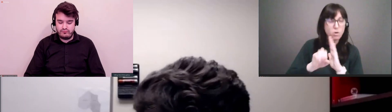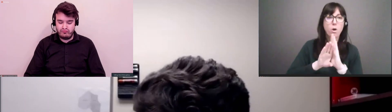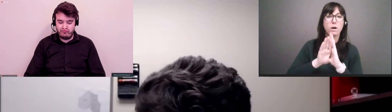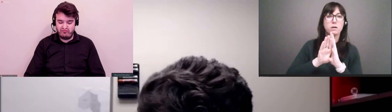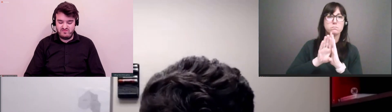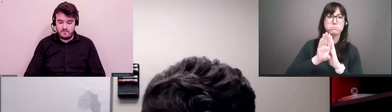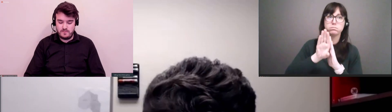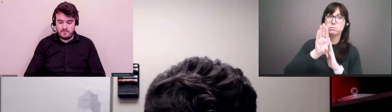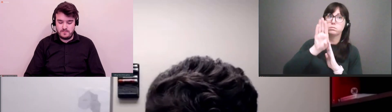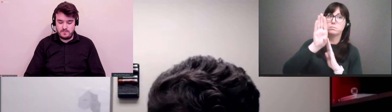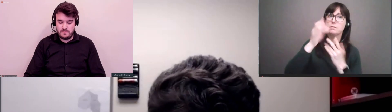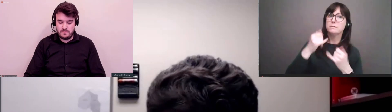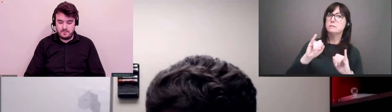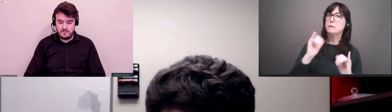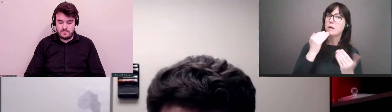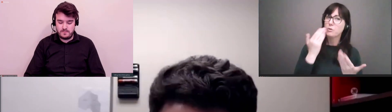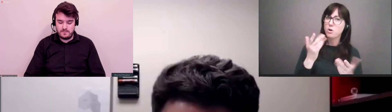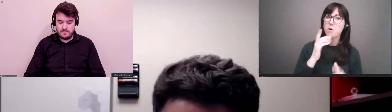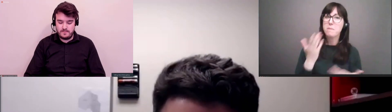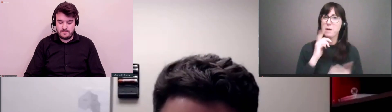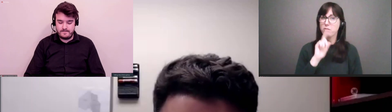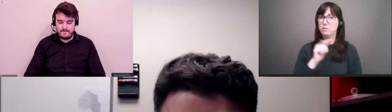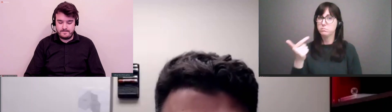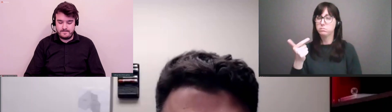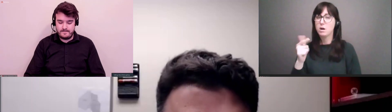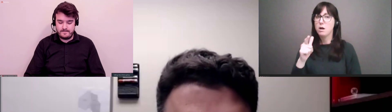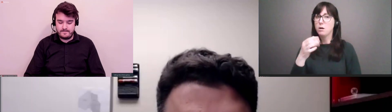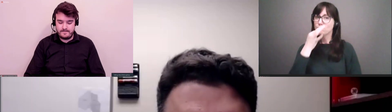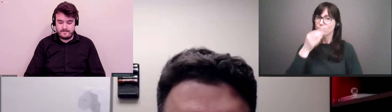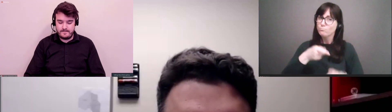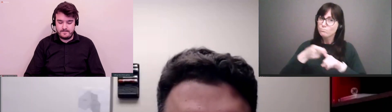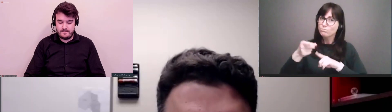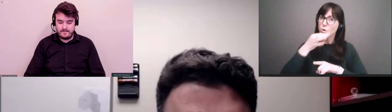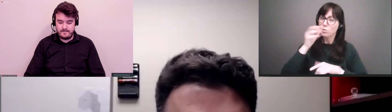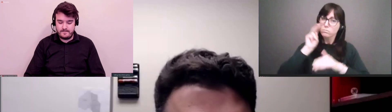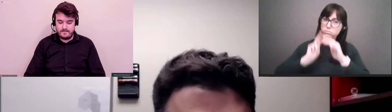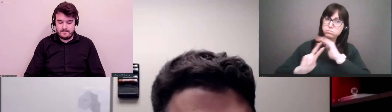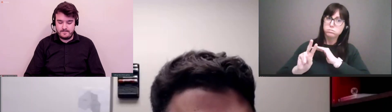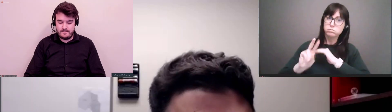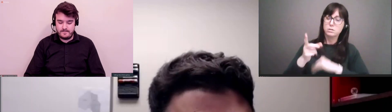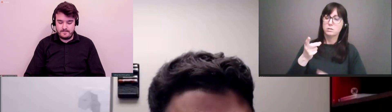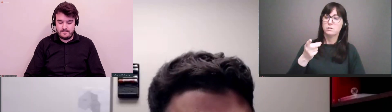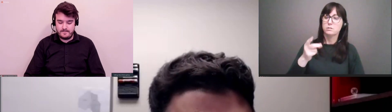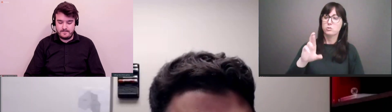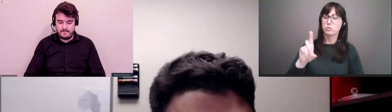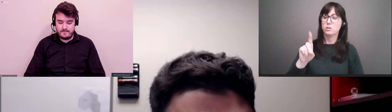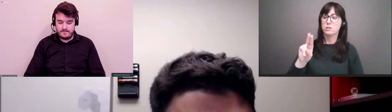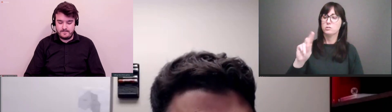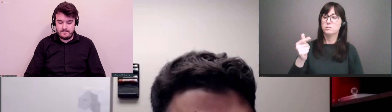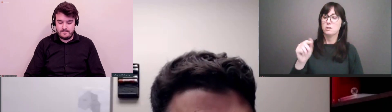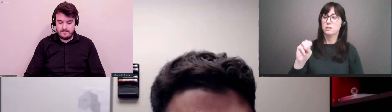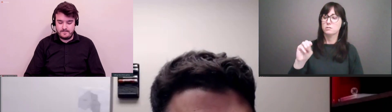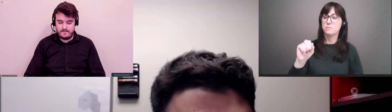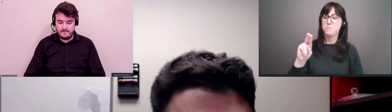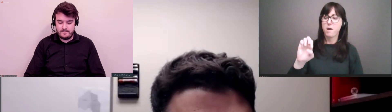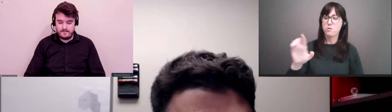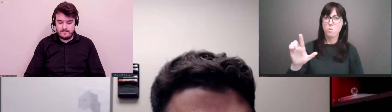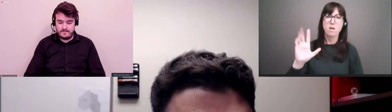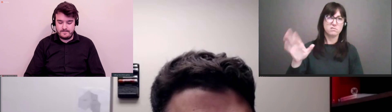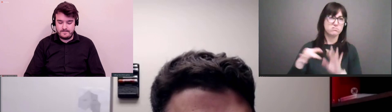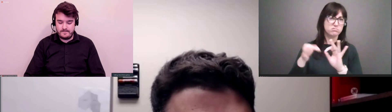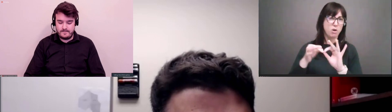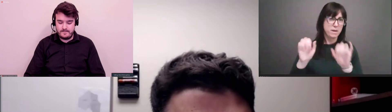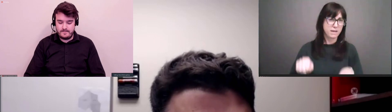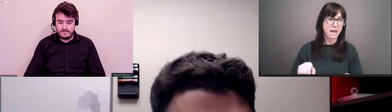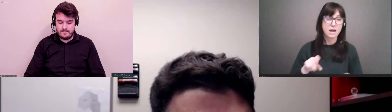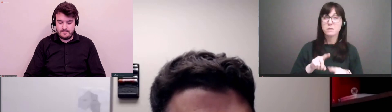to our modeling scientist, to Doug Manuel for his comments. I think at